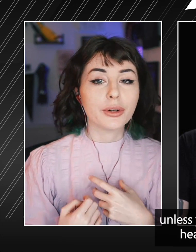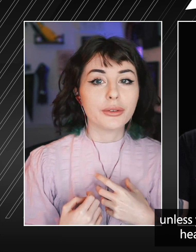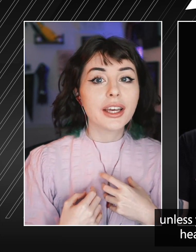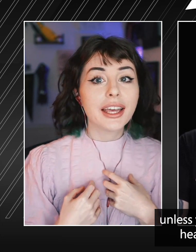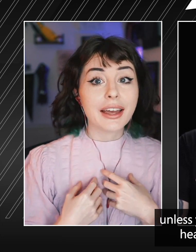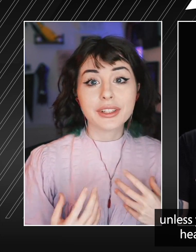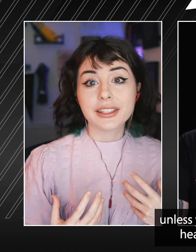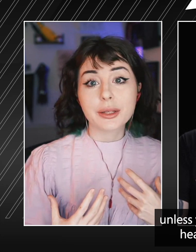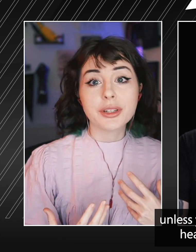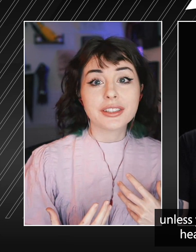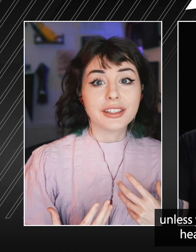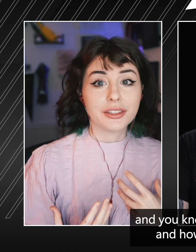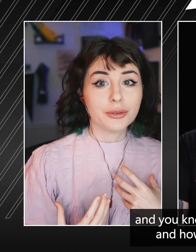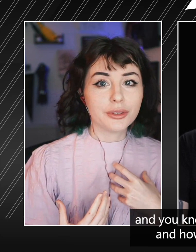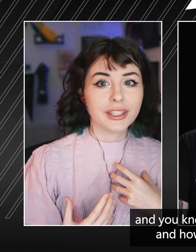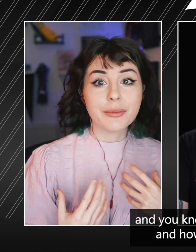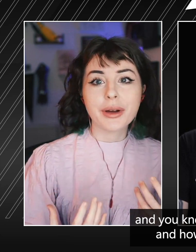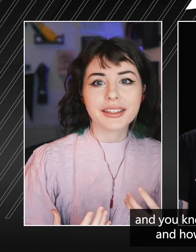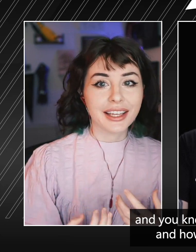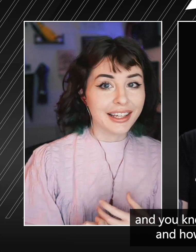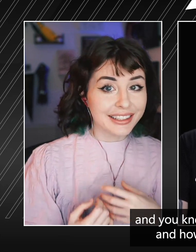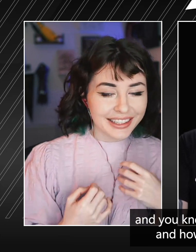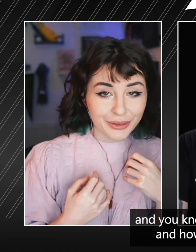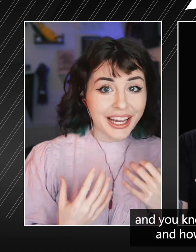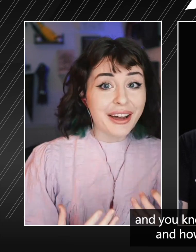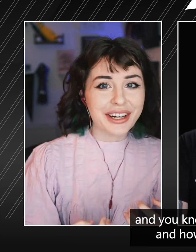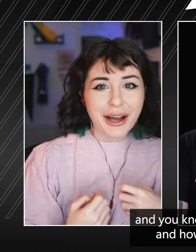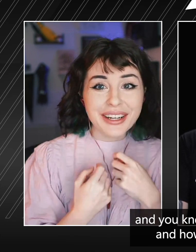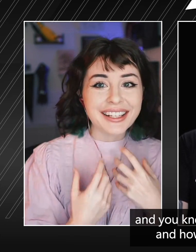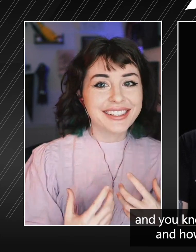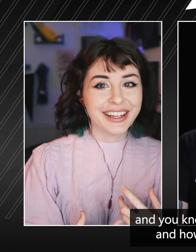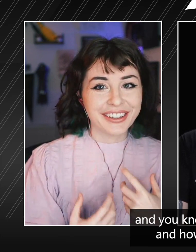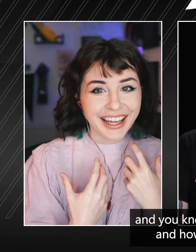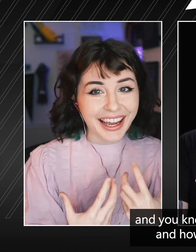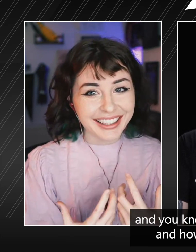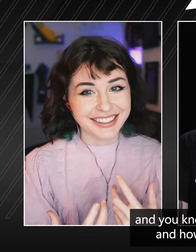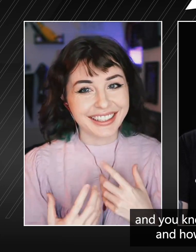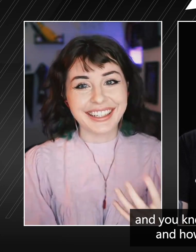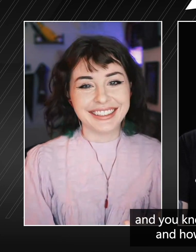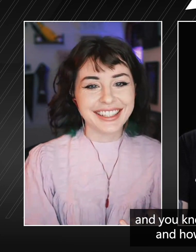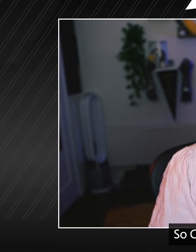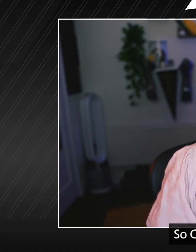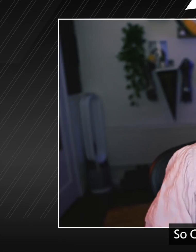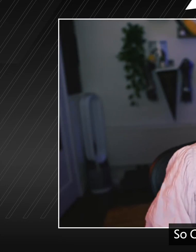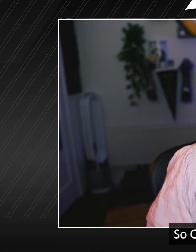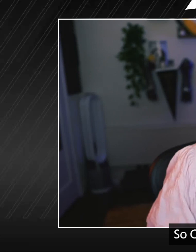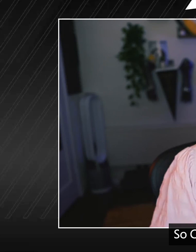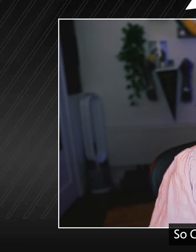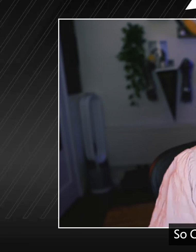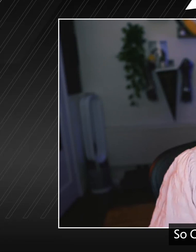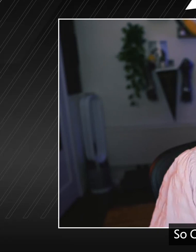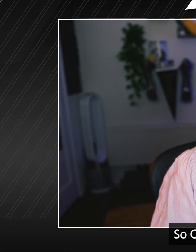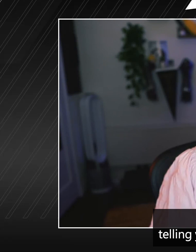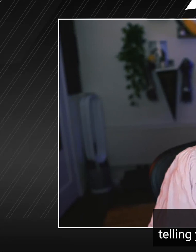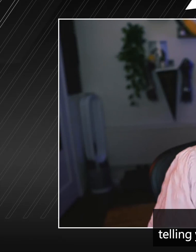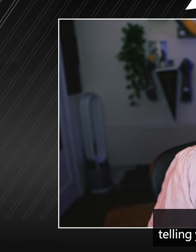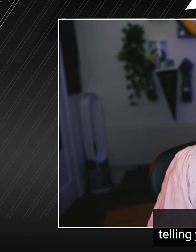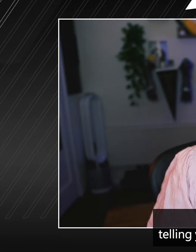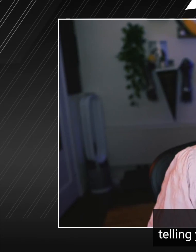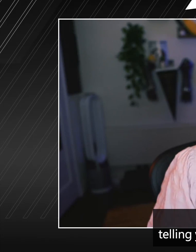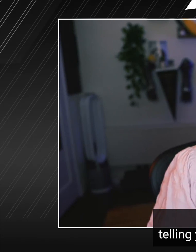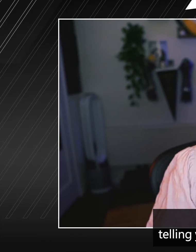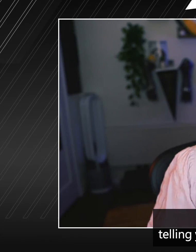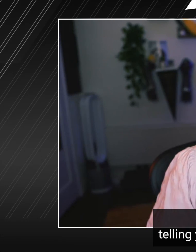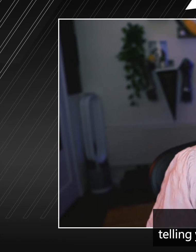already involved heavily in the community and you knew the impact that would have and how necessary that actually is. So Cameron, how did it feel getting